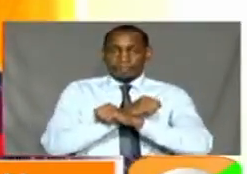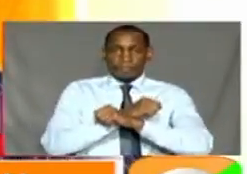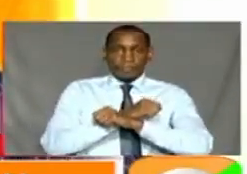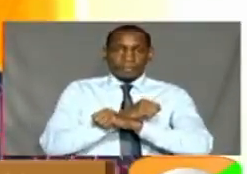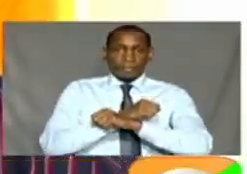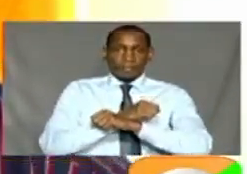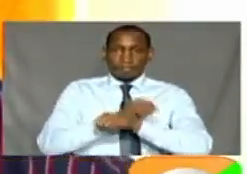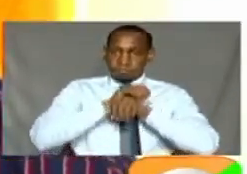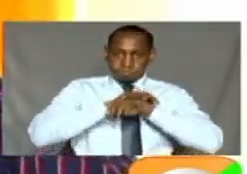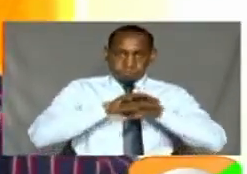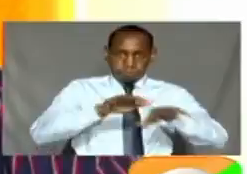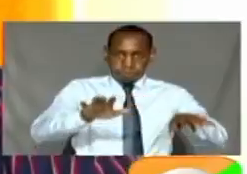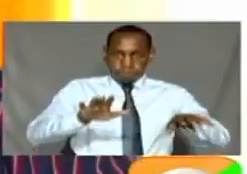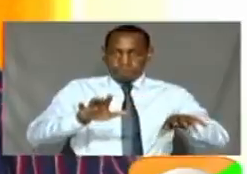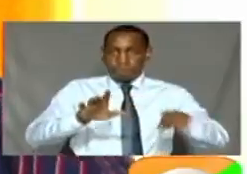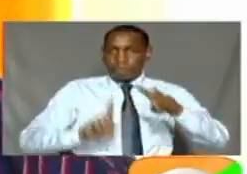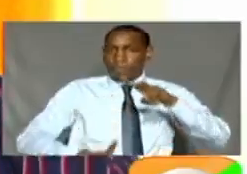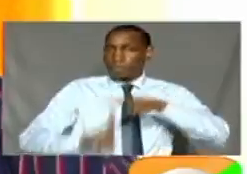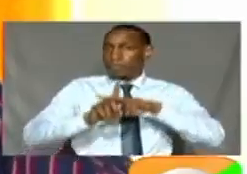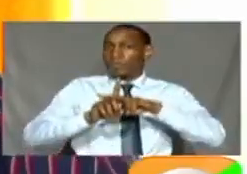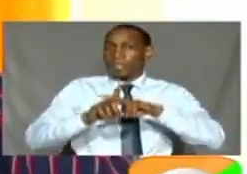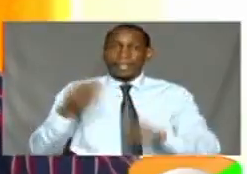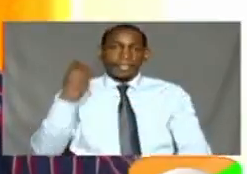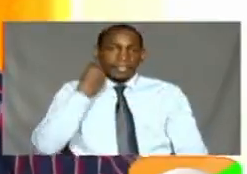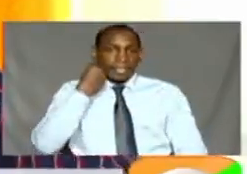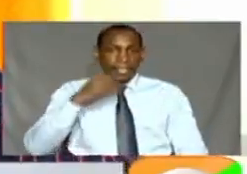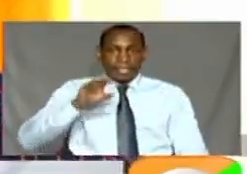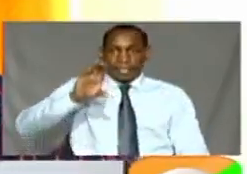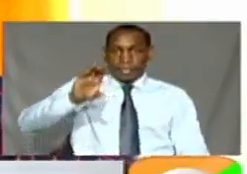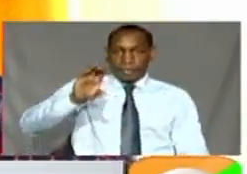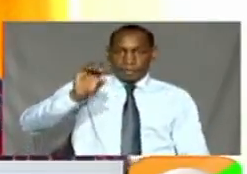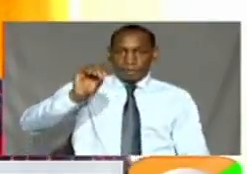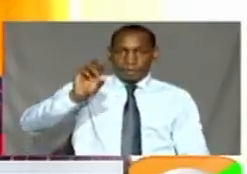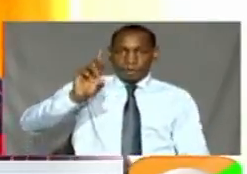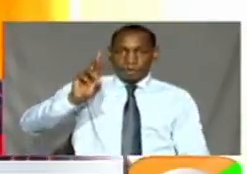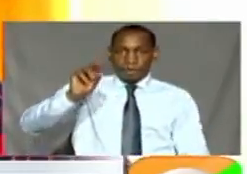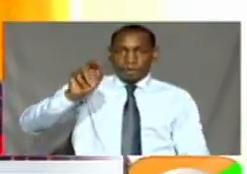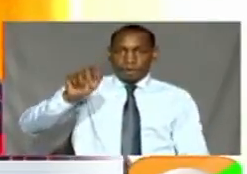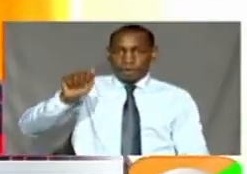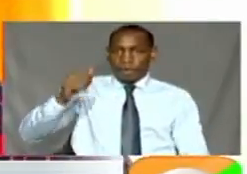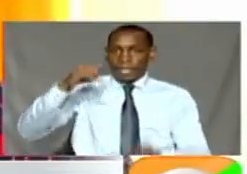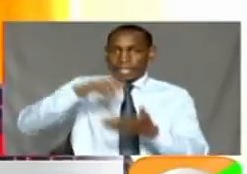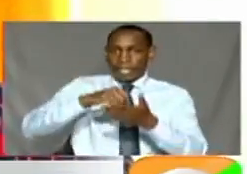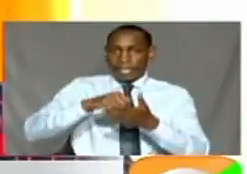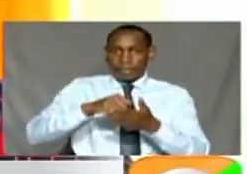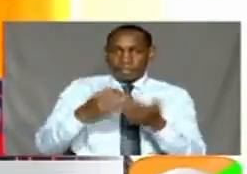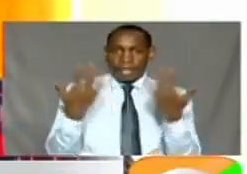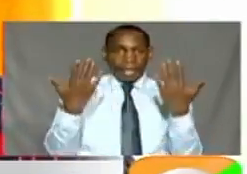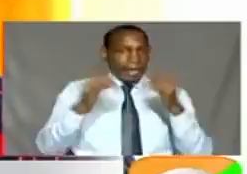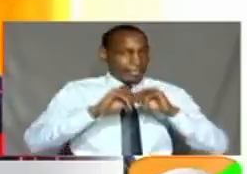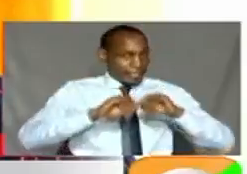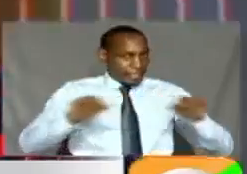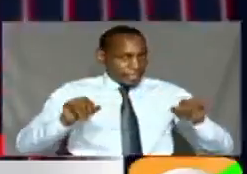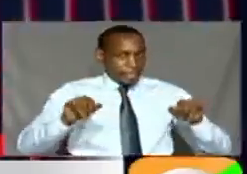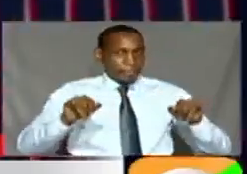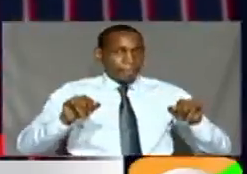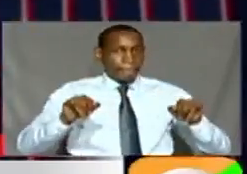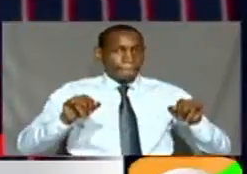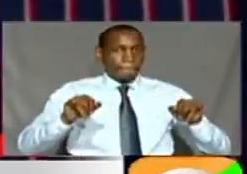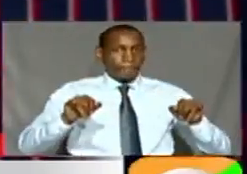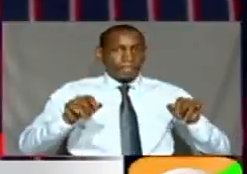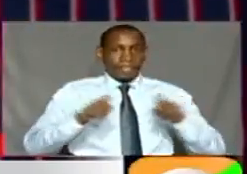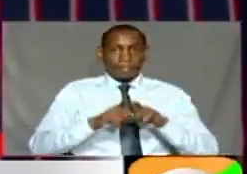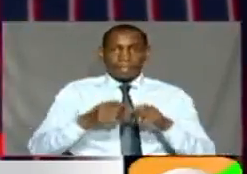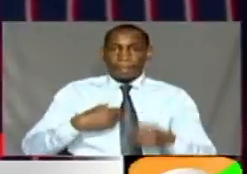maambukizi yatokanayo na ugonjwa wa corona, ikiwemo ku hand sanitization,